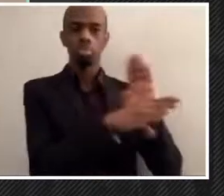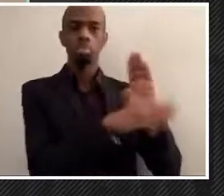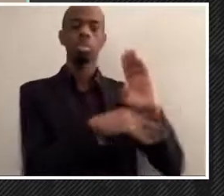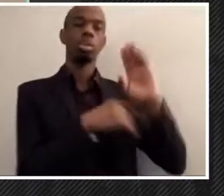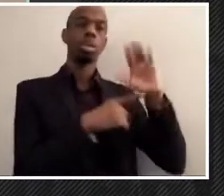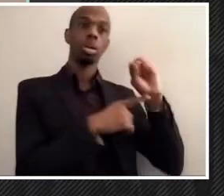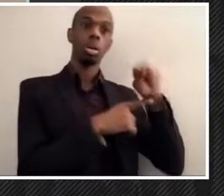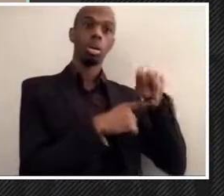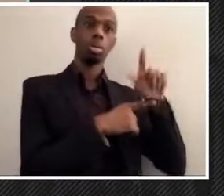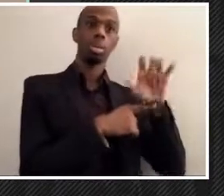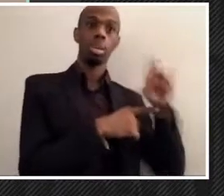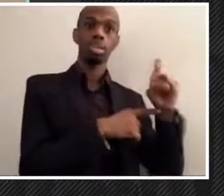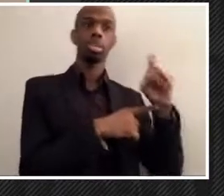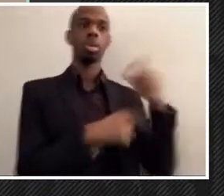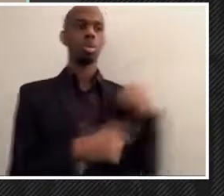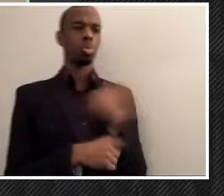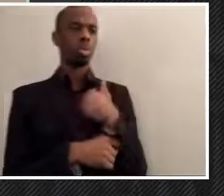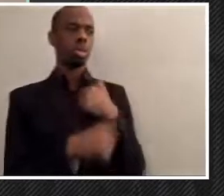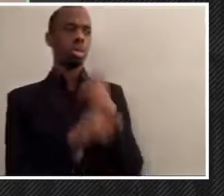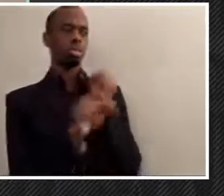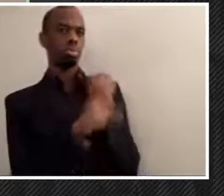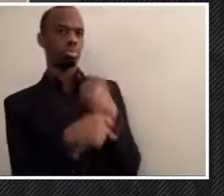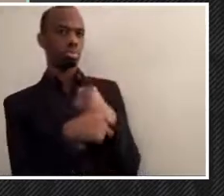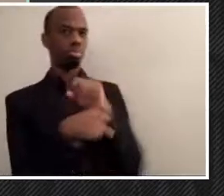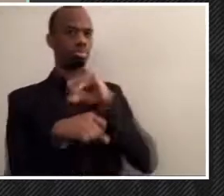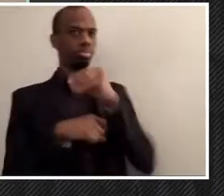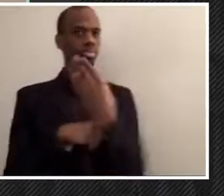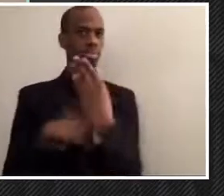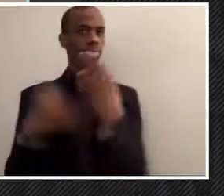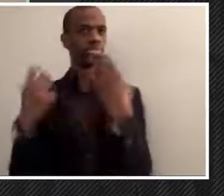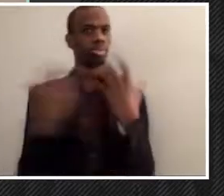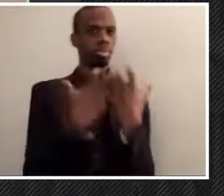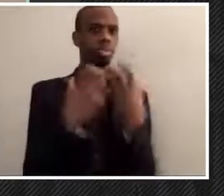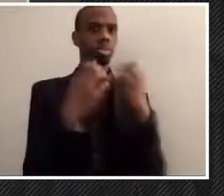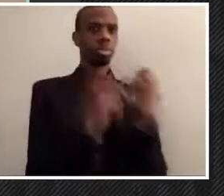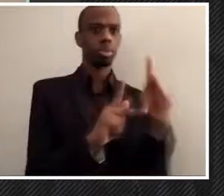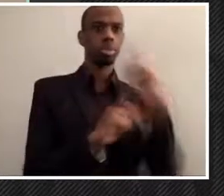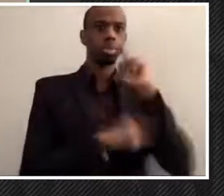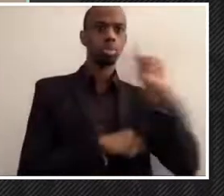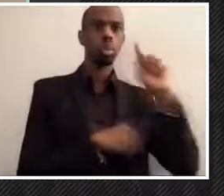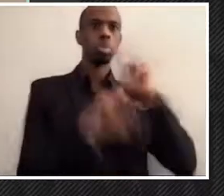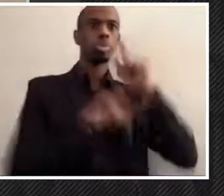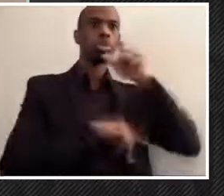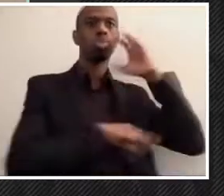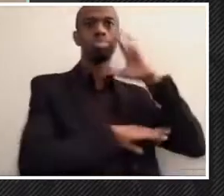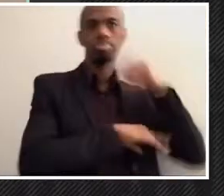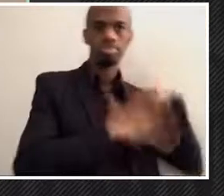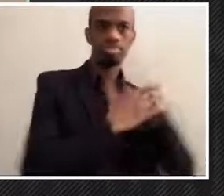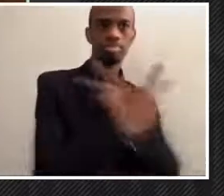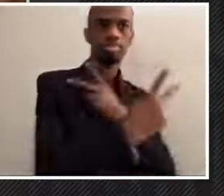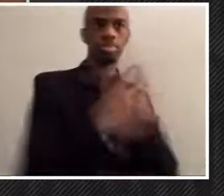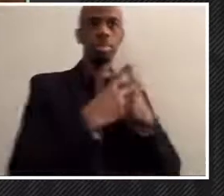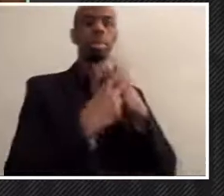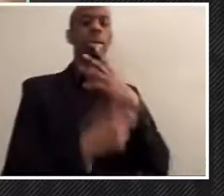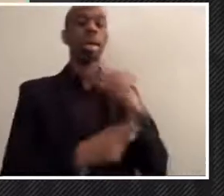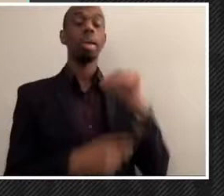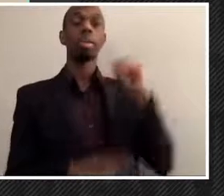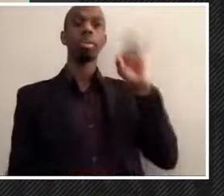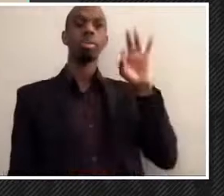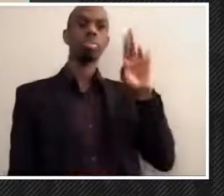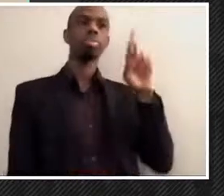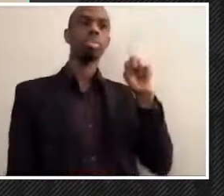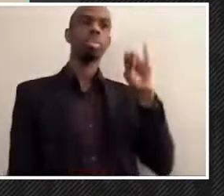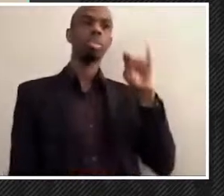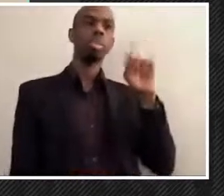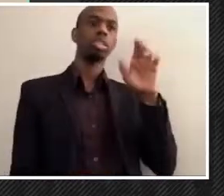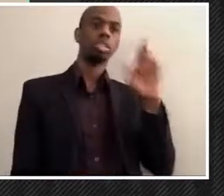that are in all of our schools. Companies like Corecraft that are able to, you know, have a furniture line called the Attica